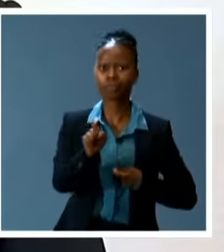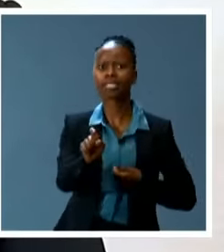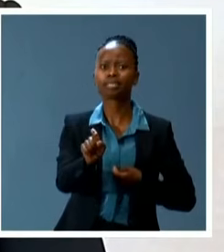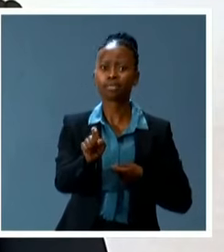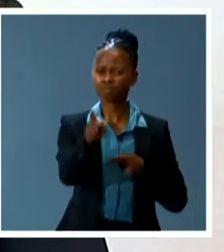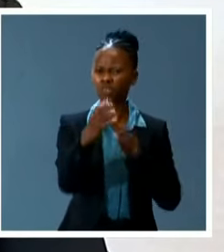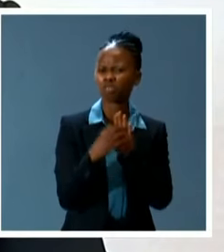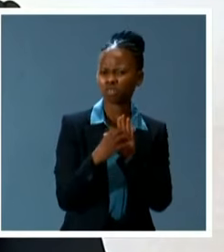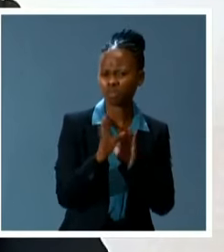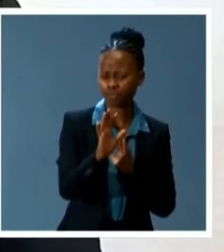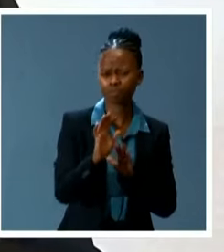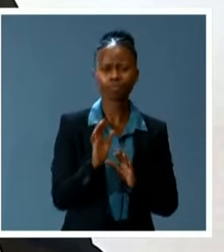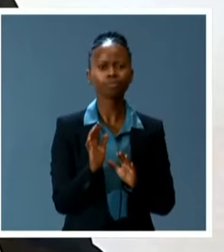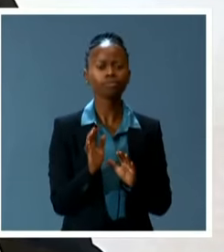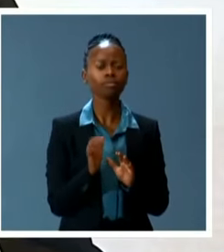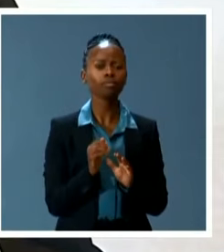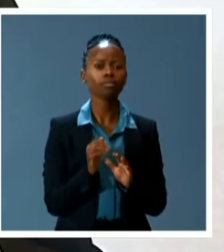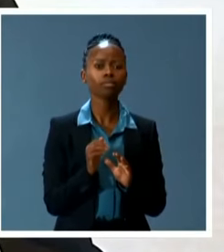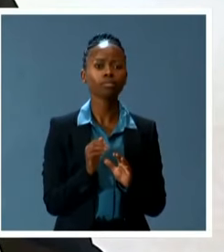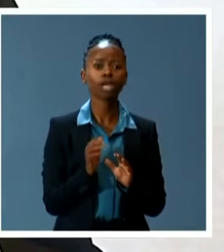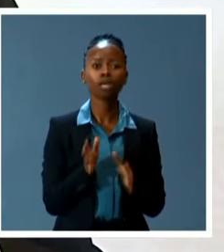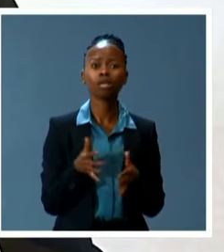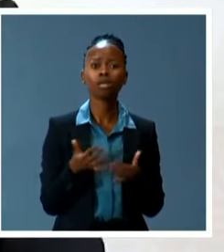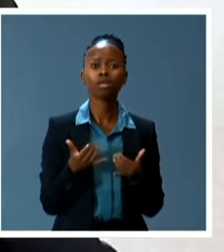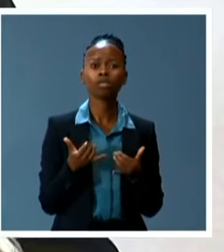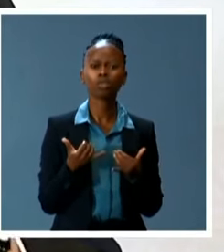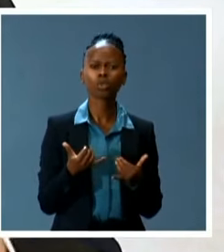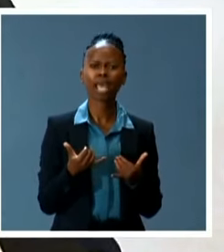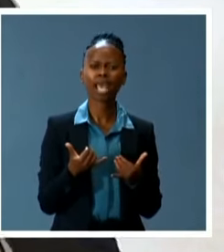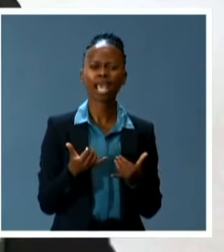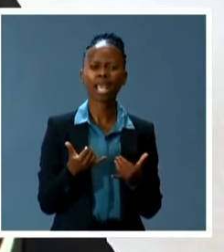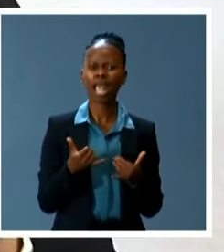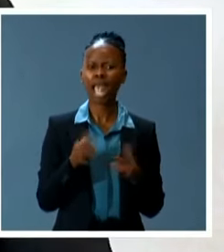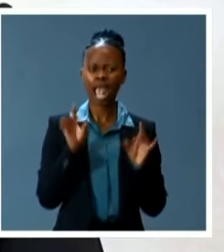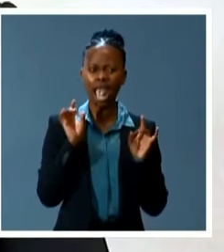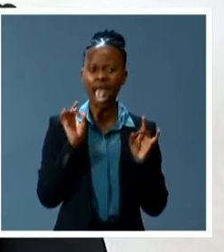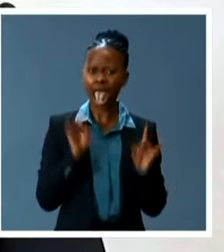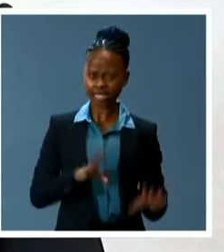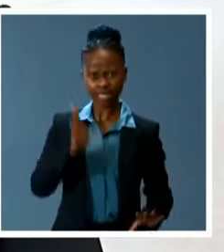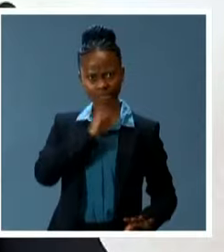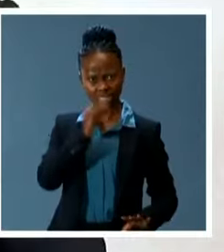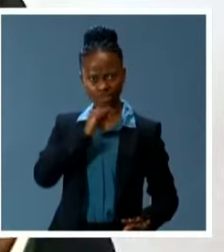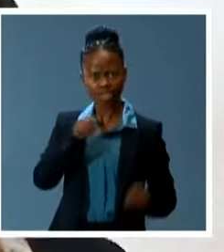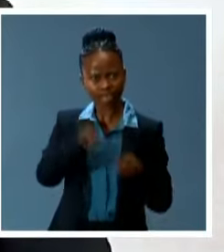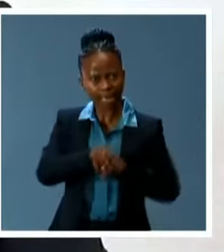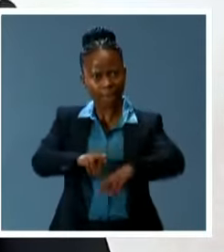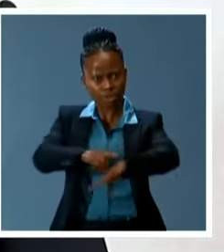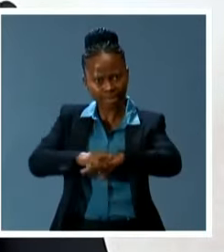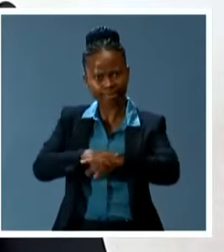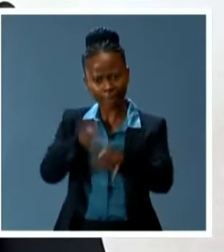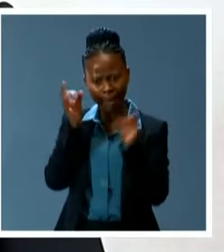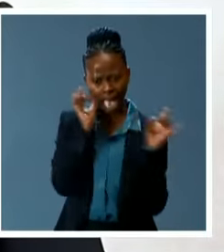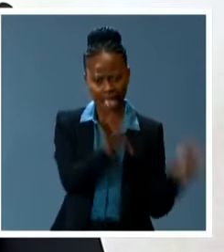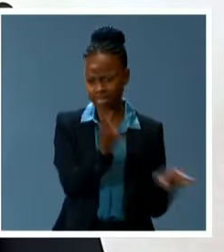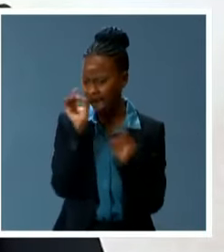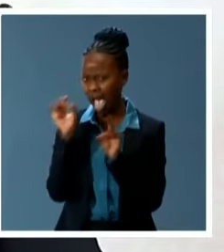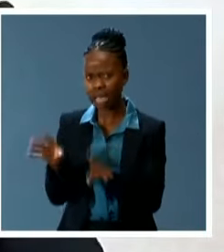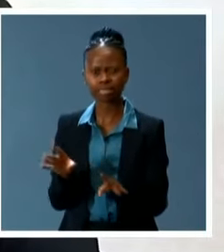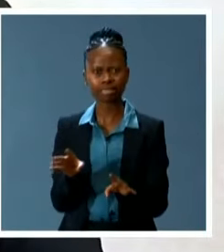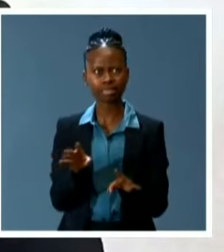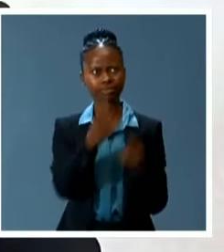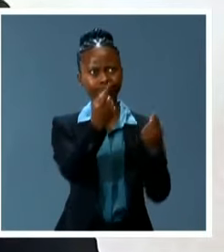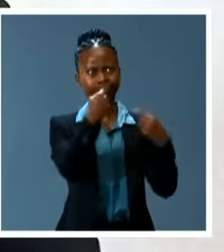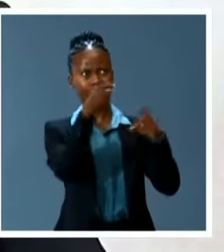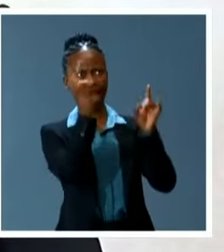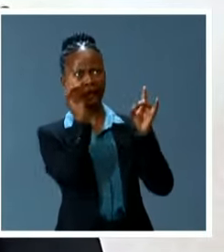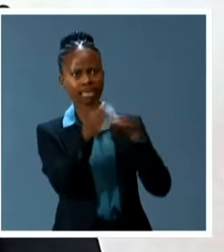today, hate speech, the way it spreads racism, the way it spreads xenophobia, the way it spreads many of the things